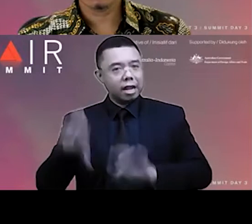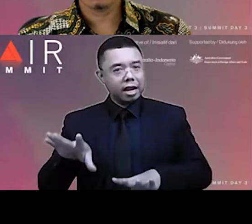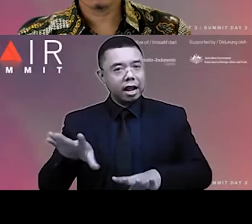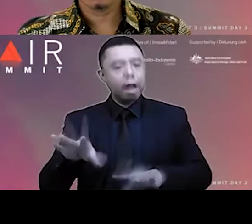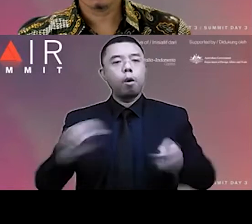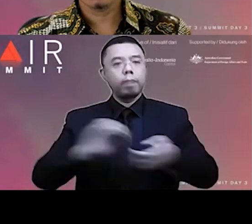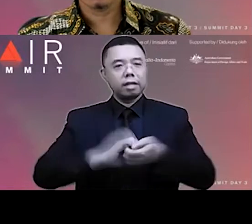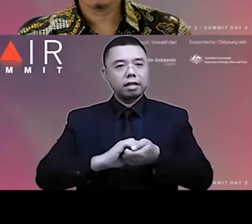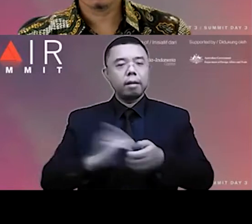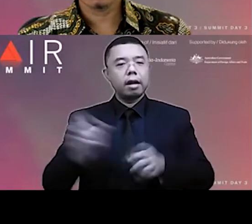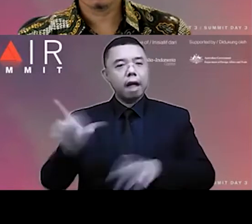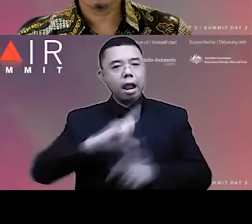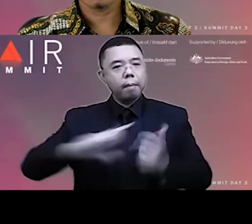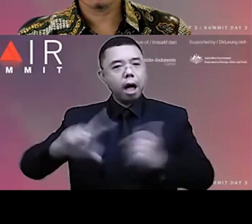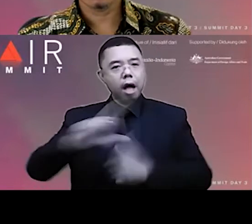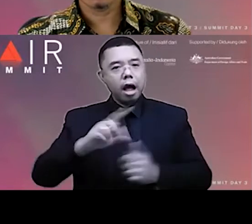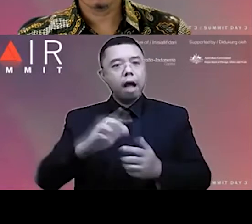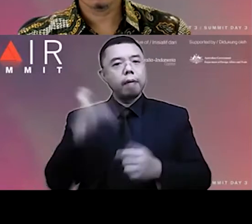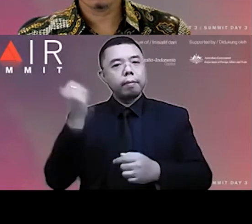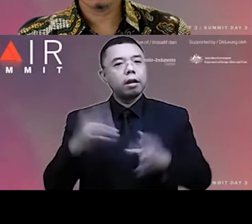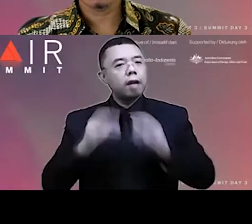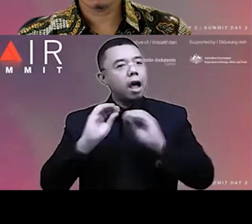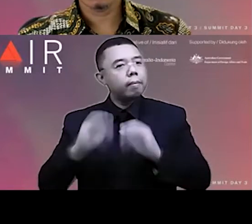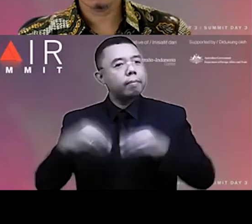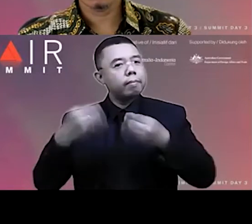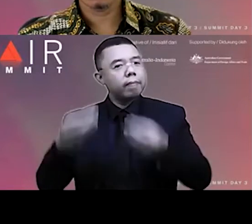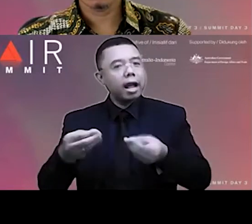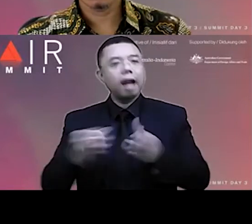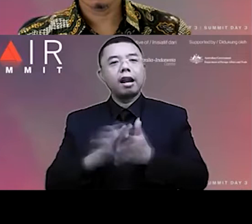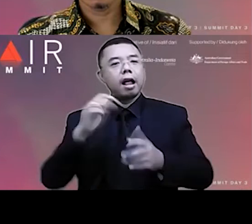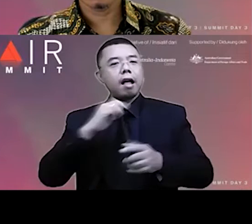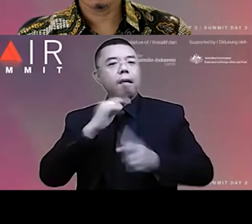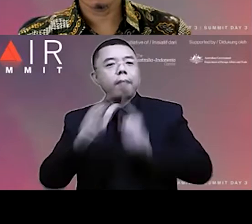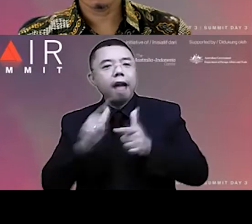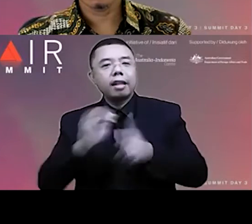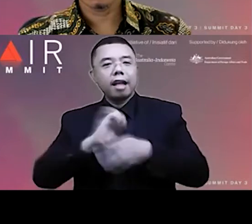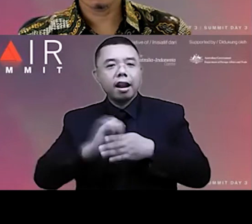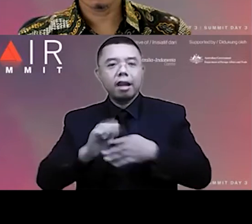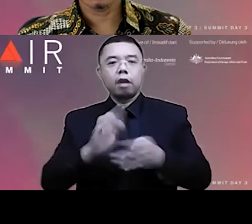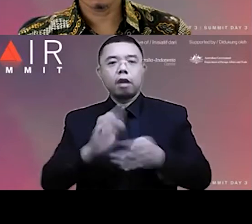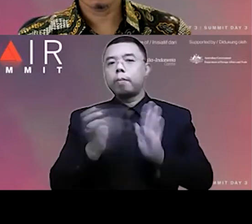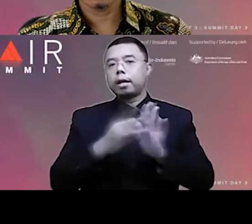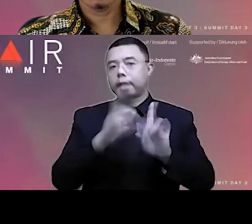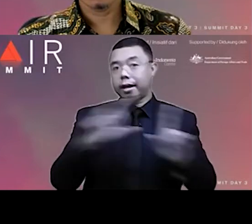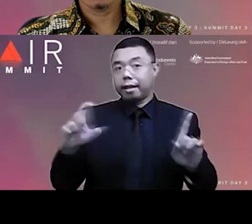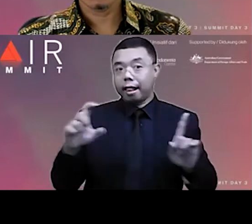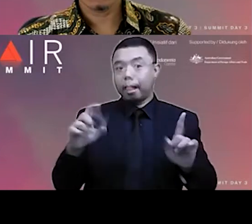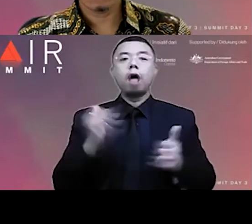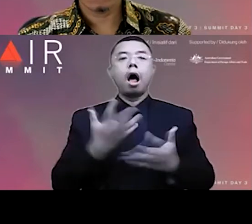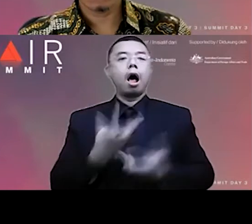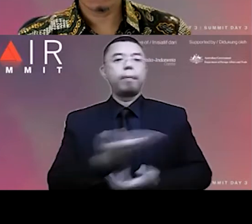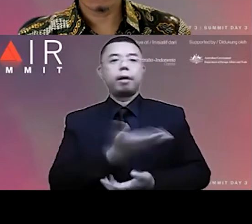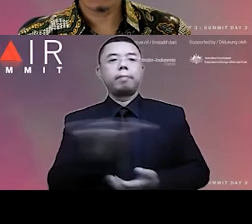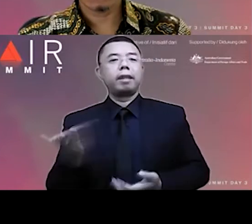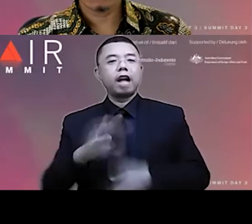training on technology, on digital, with the hope that it's them who will create more job